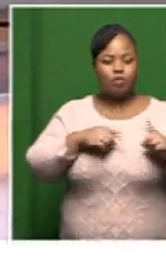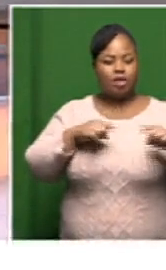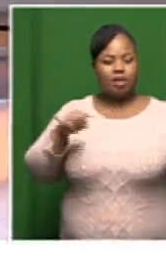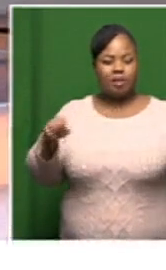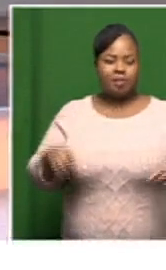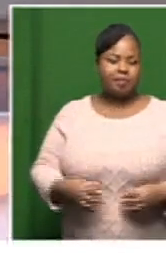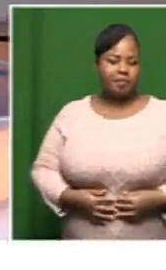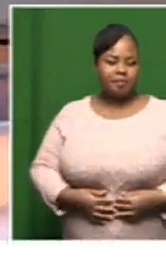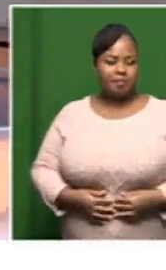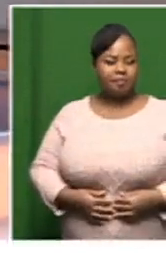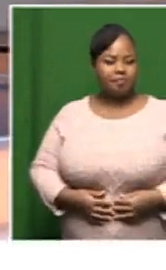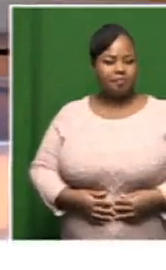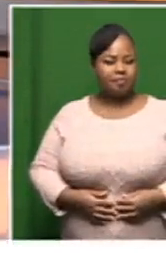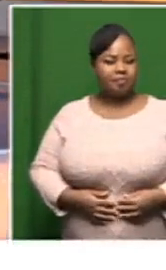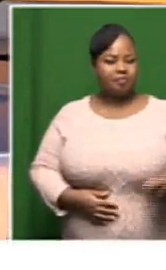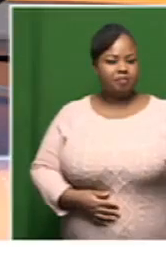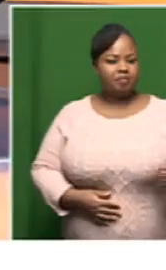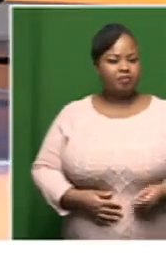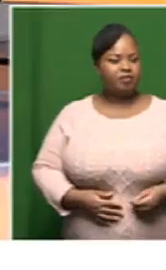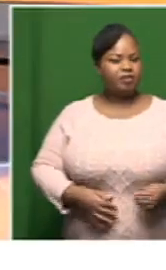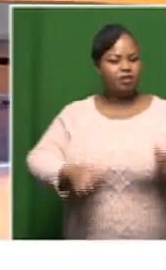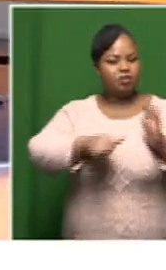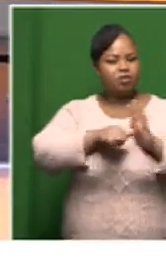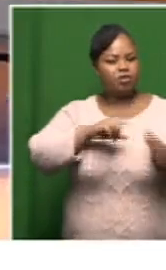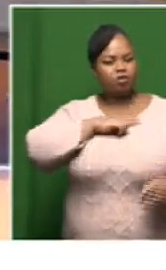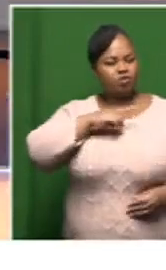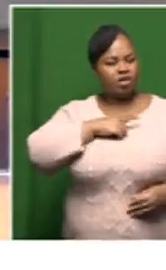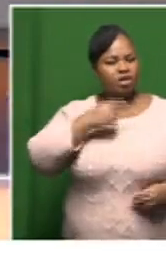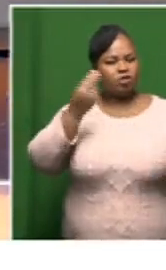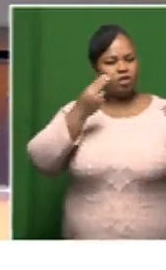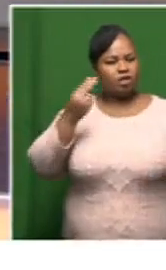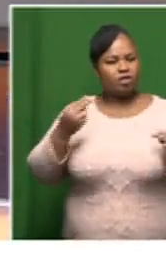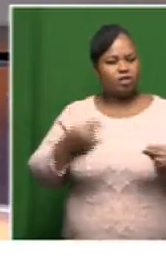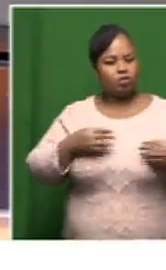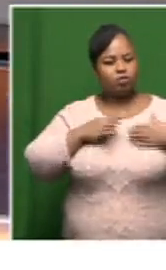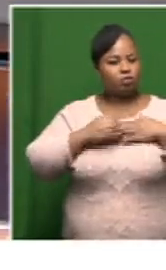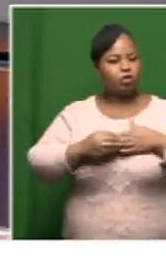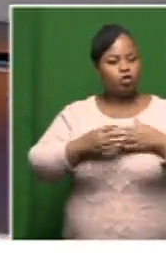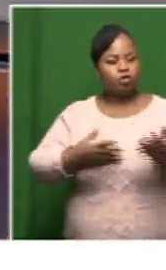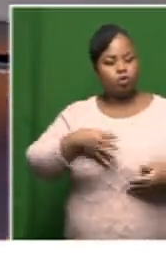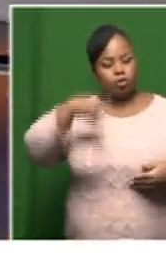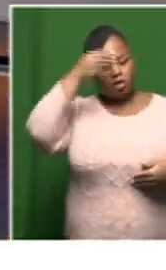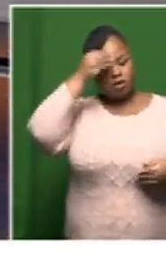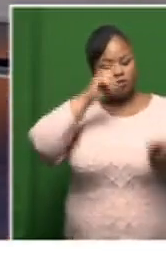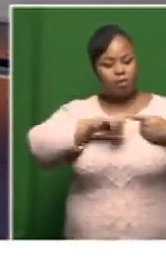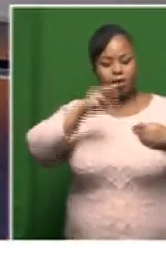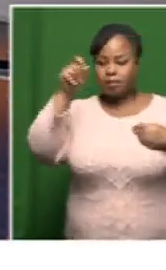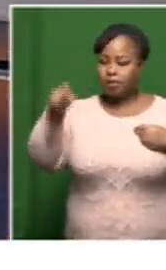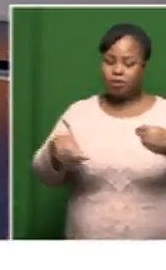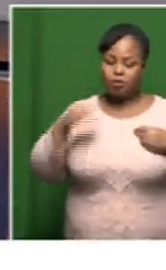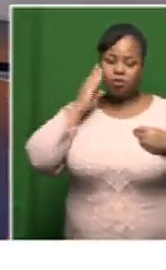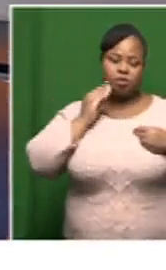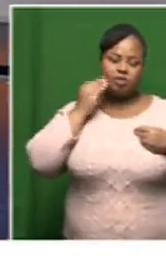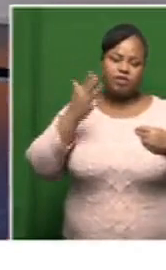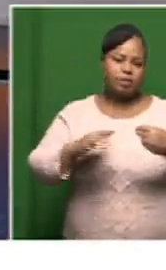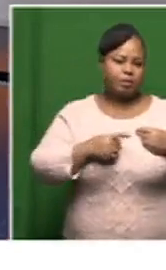of artists. Yes. Why is that an important aspect of being an artist? Having that mentorship, learning from somebody who's been in the